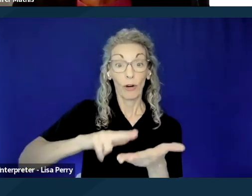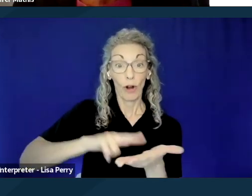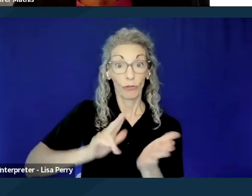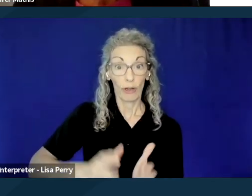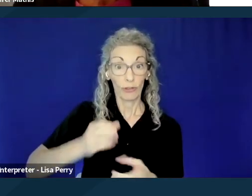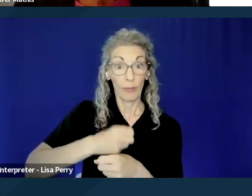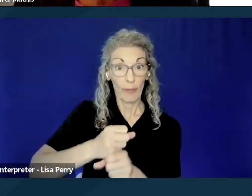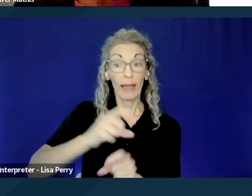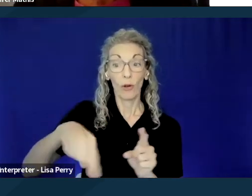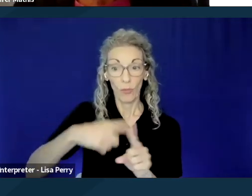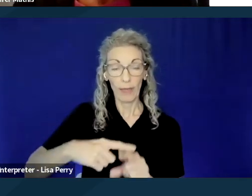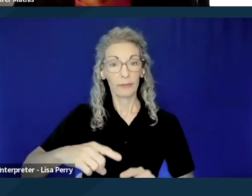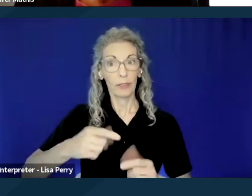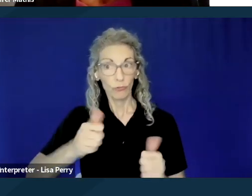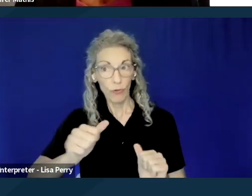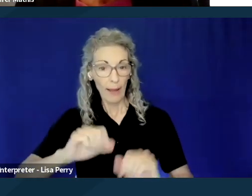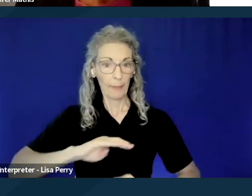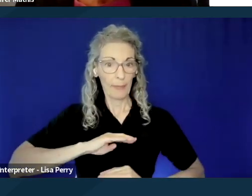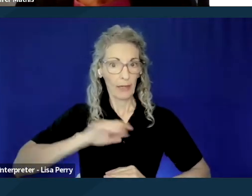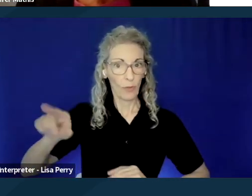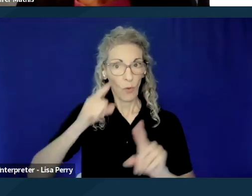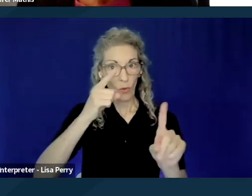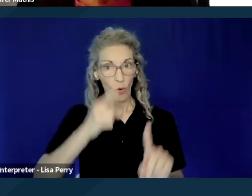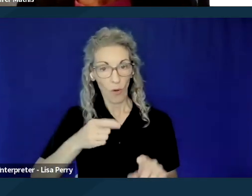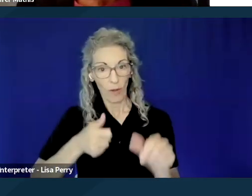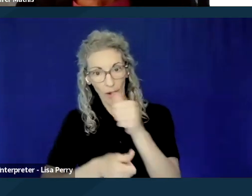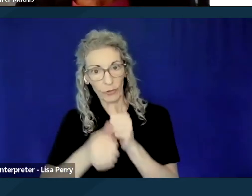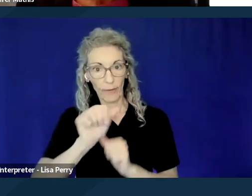meeting affirmative action goals. Next slide.